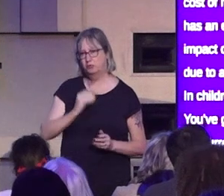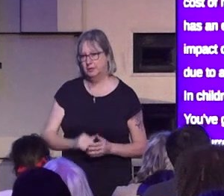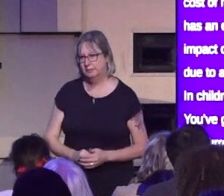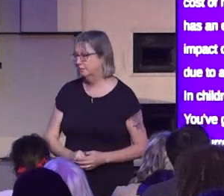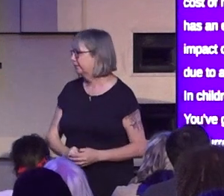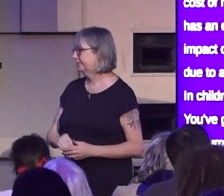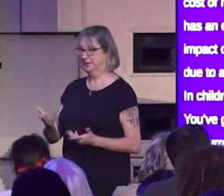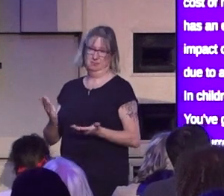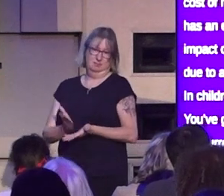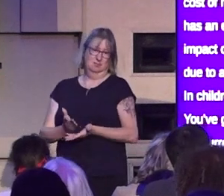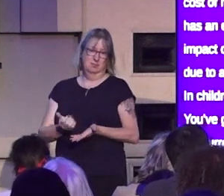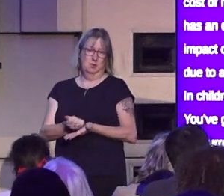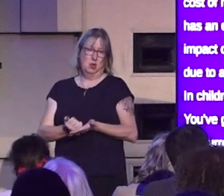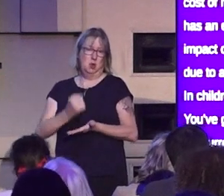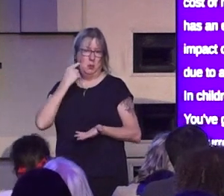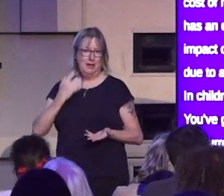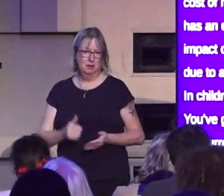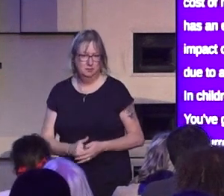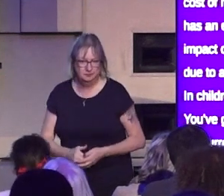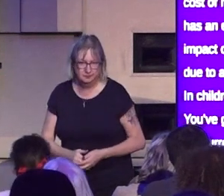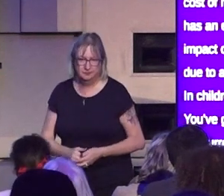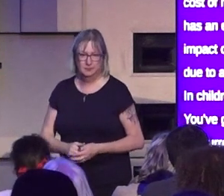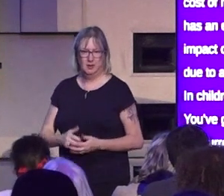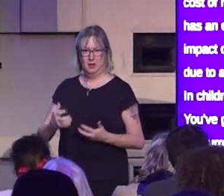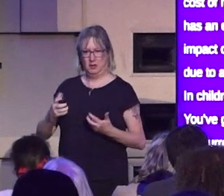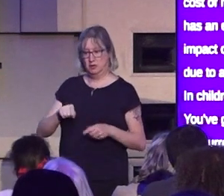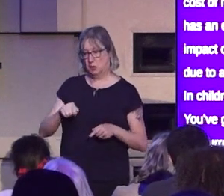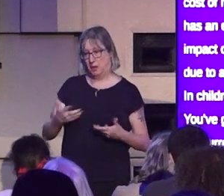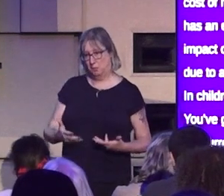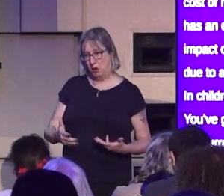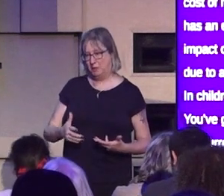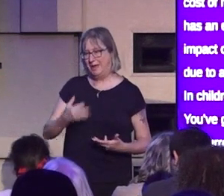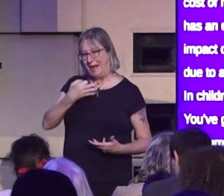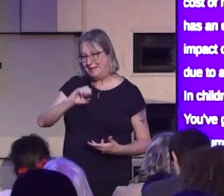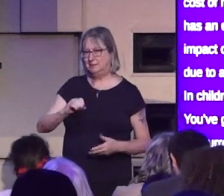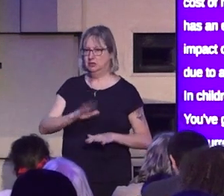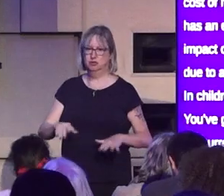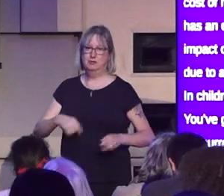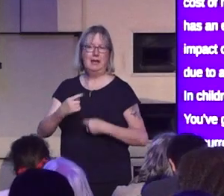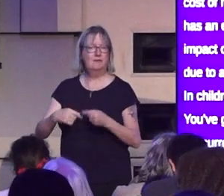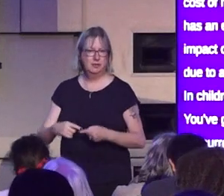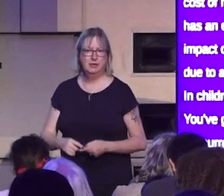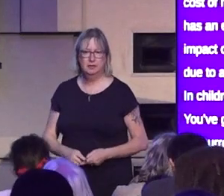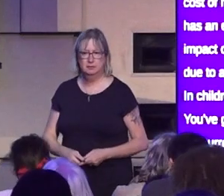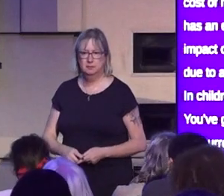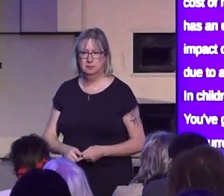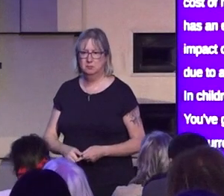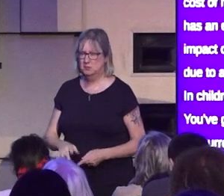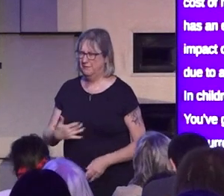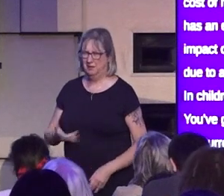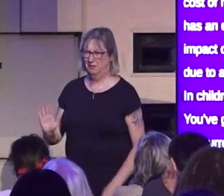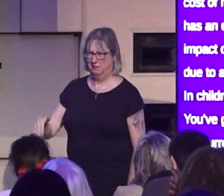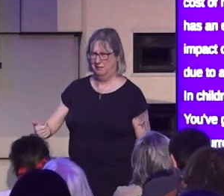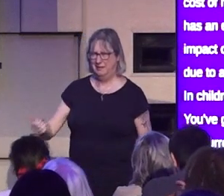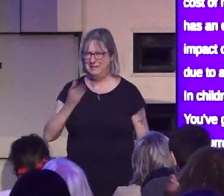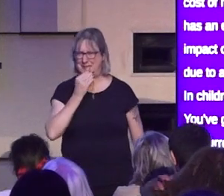as glue ear. And in Gibraltar, we deal and tackle with approximately 80 children per year. The impact is quite significant for those